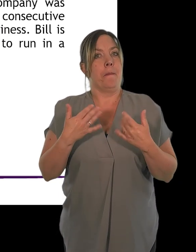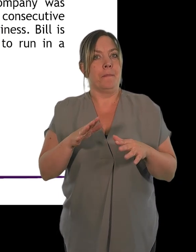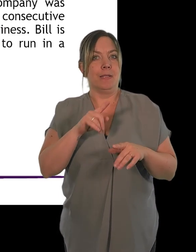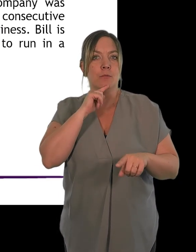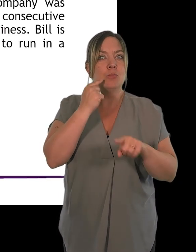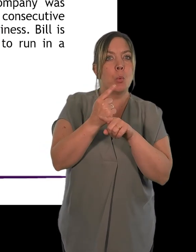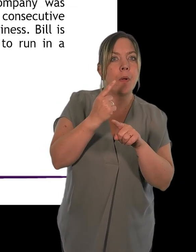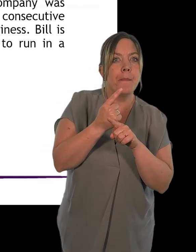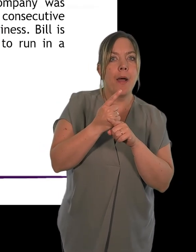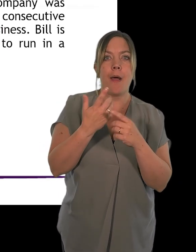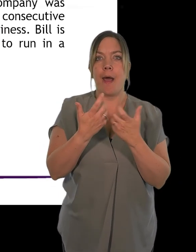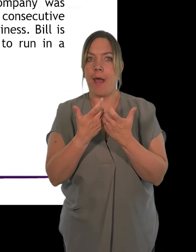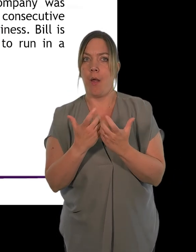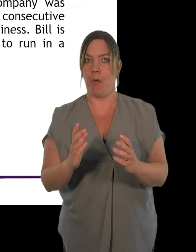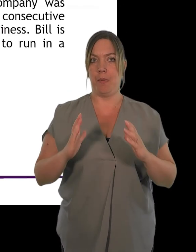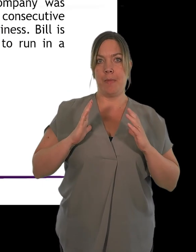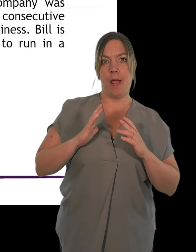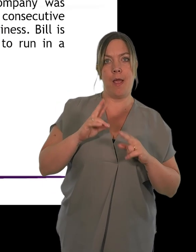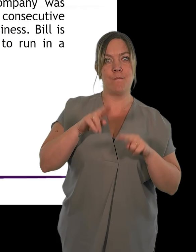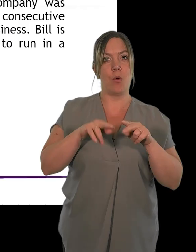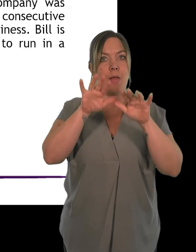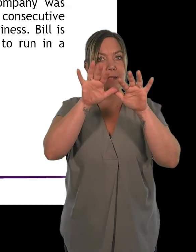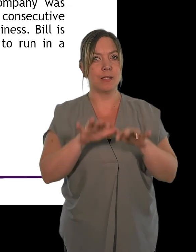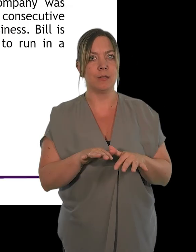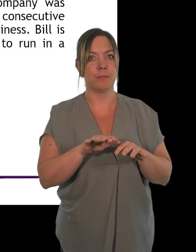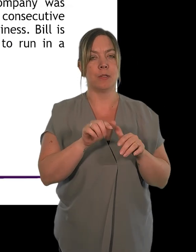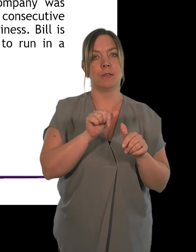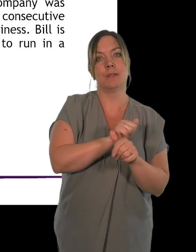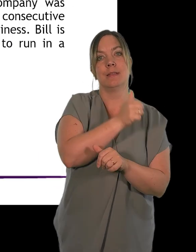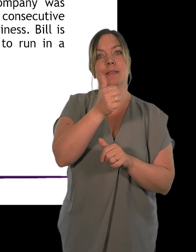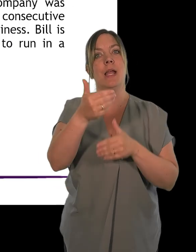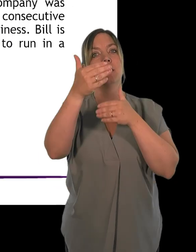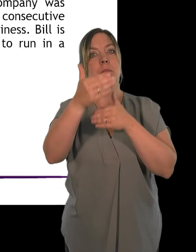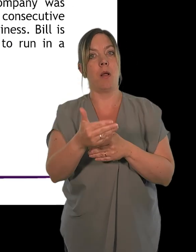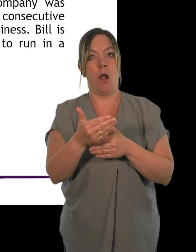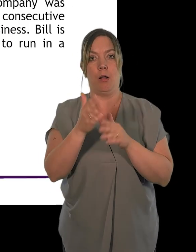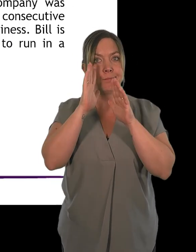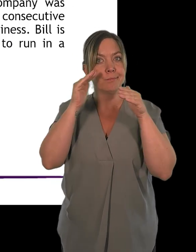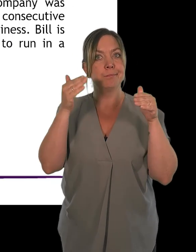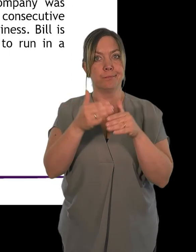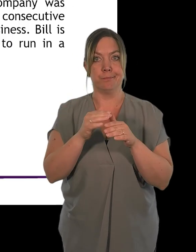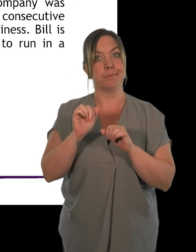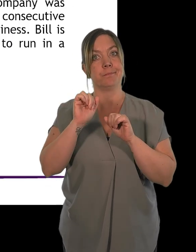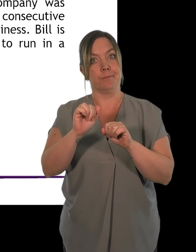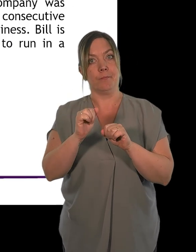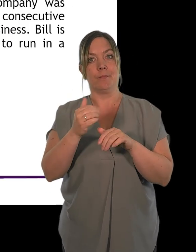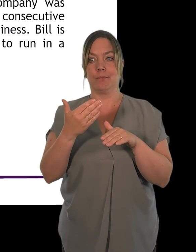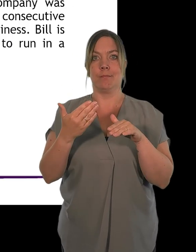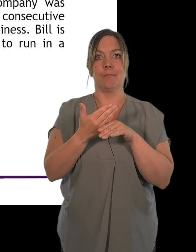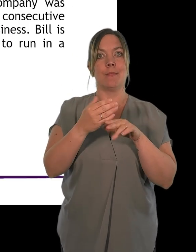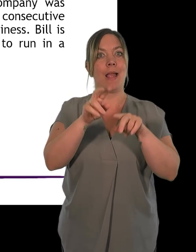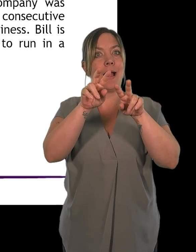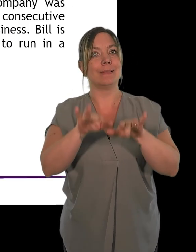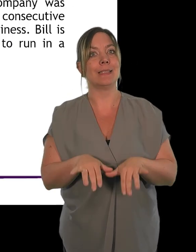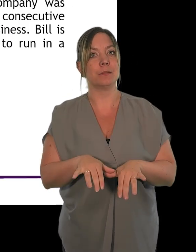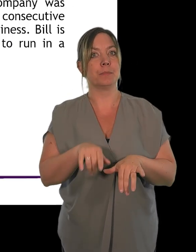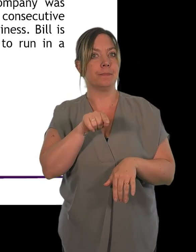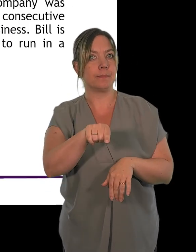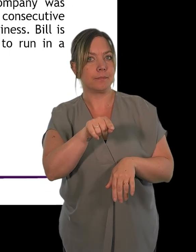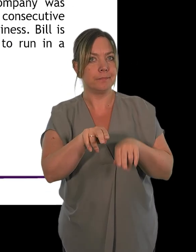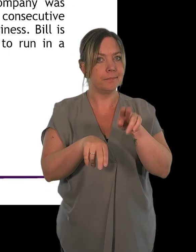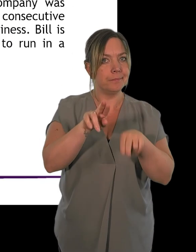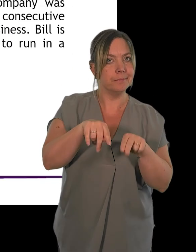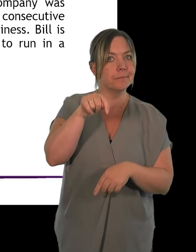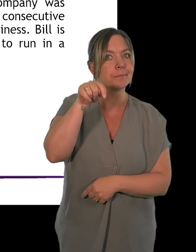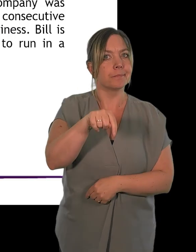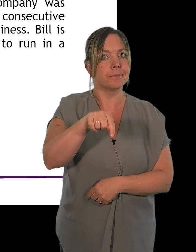So now that we've covered preparing for the assessment, the next part is the actual assessment itself. What I want to start with,